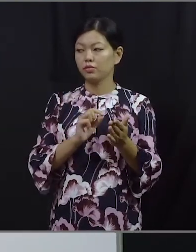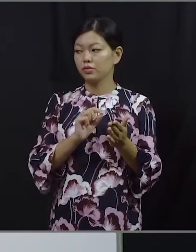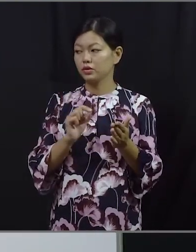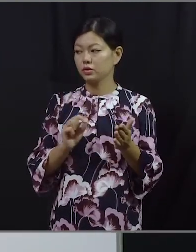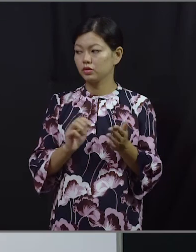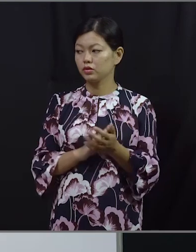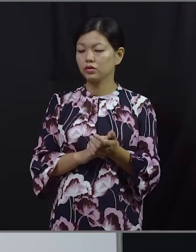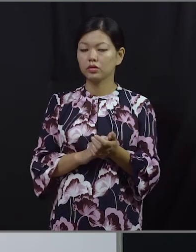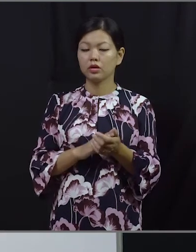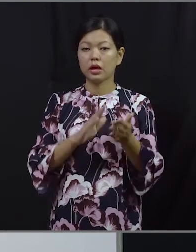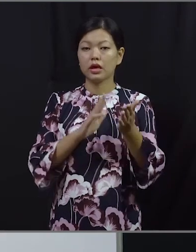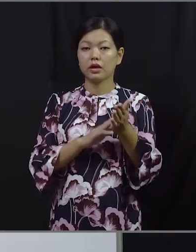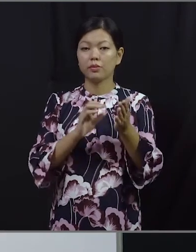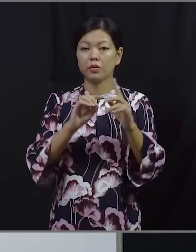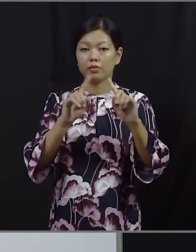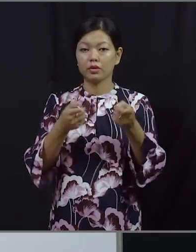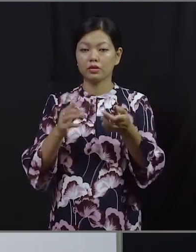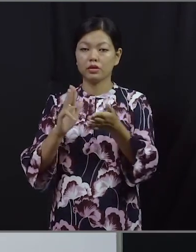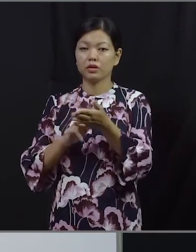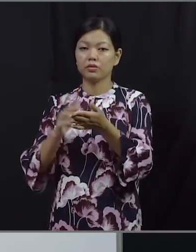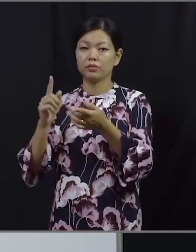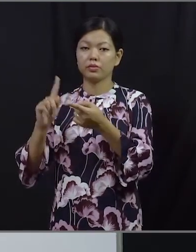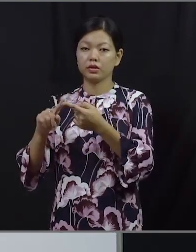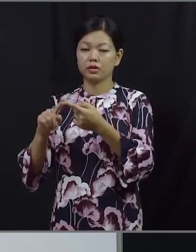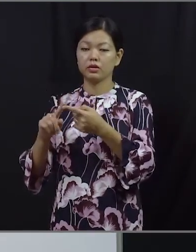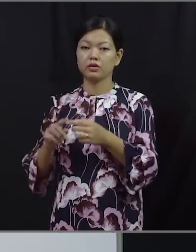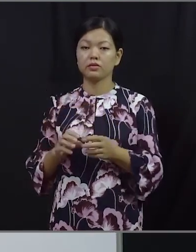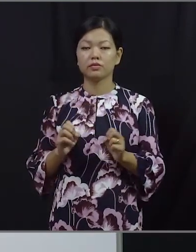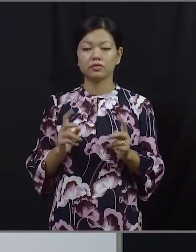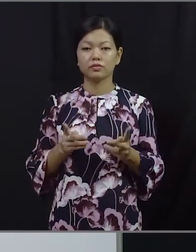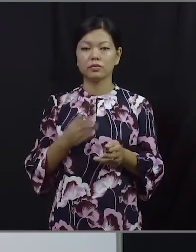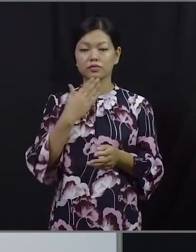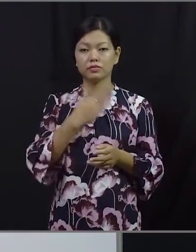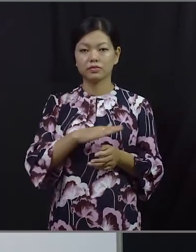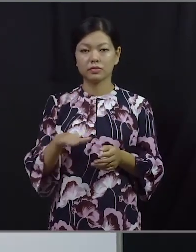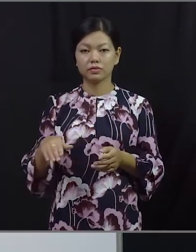the equation, MO multiplied by ME. Okay, so dear students,